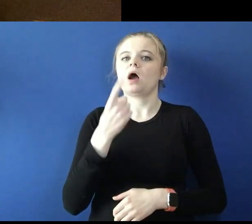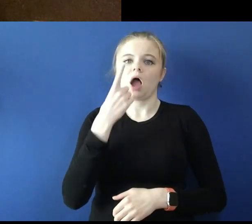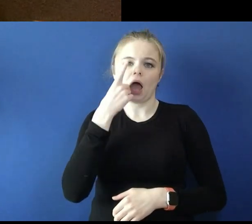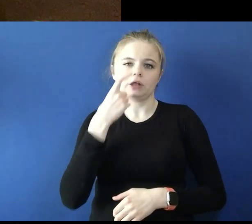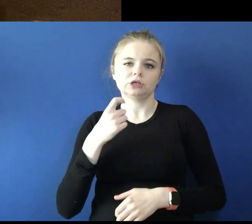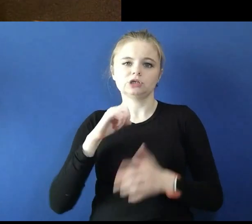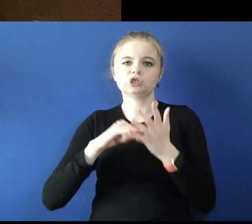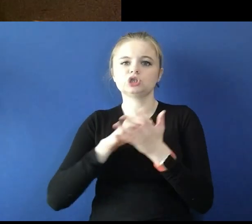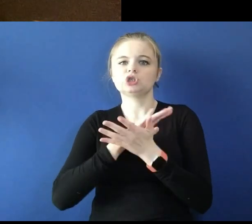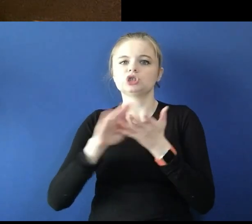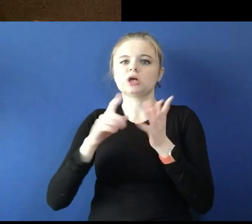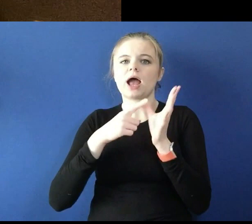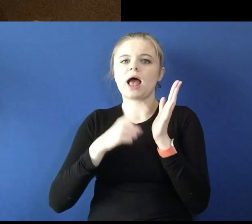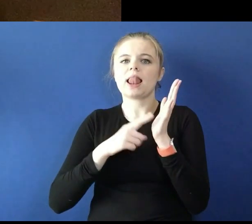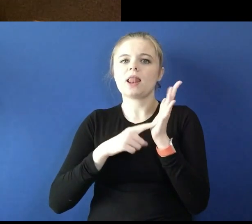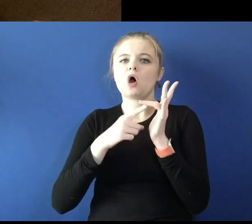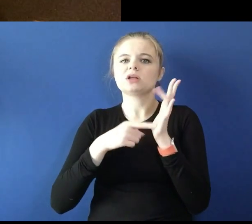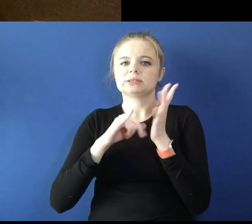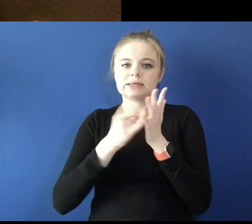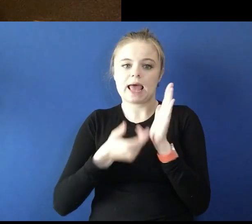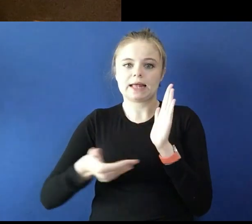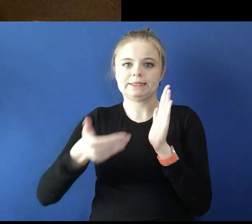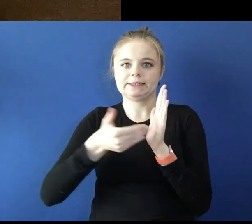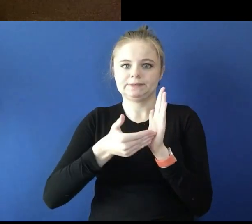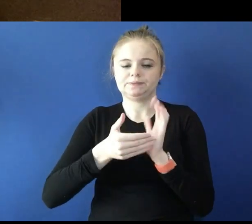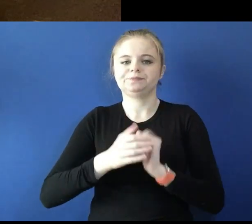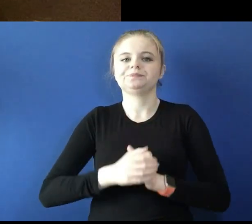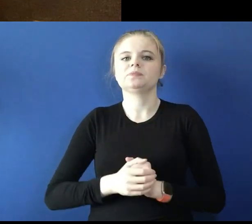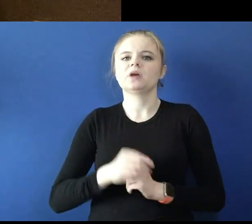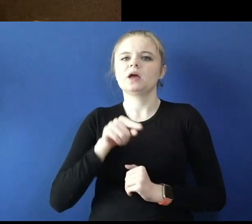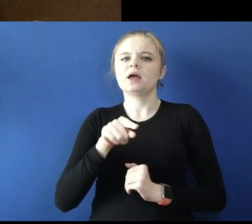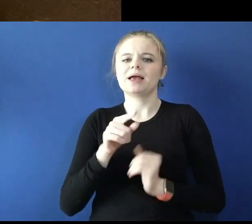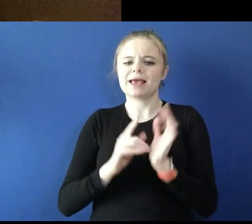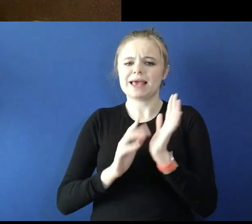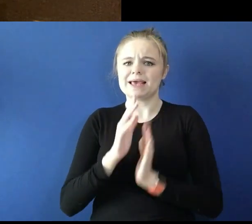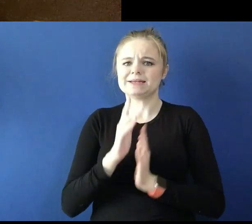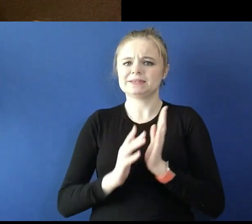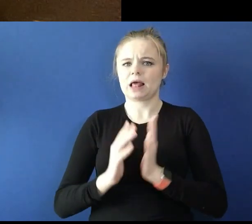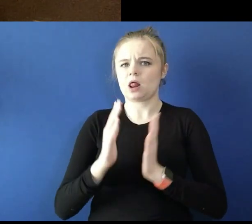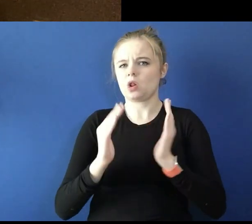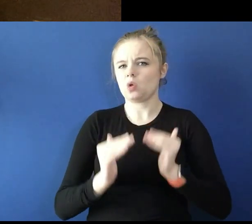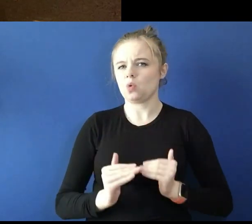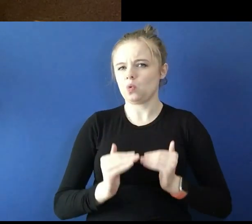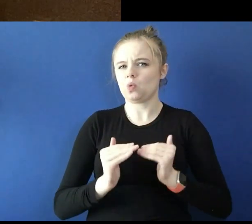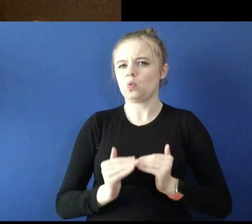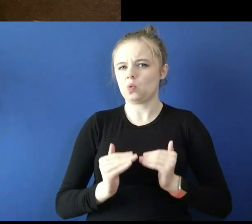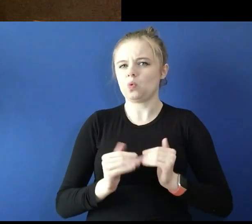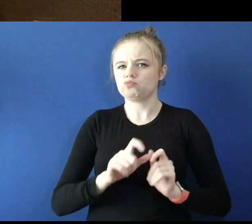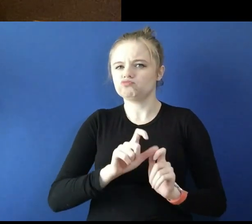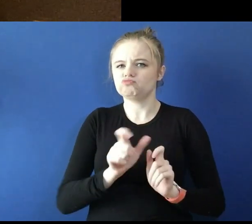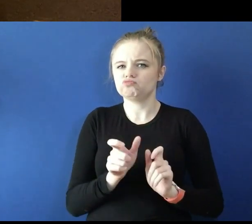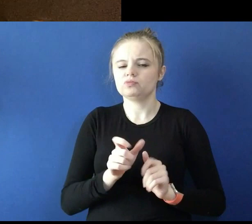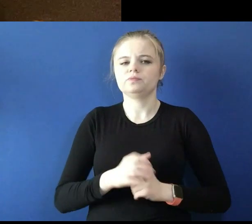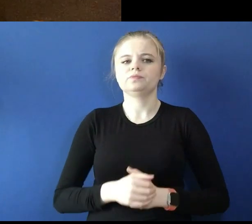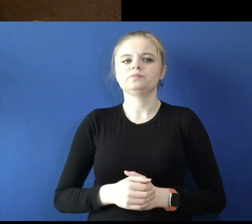onions, the shallots, and we're going to put them at quite a low heat. We're going to just brown them off a little